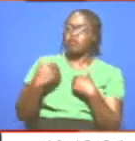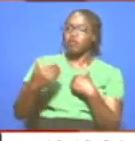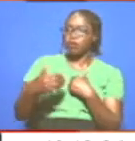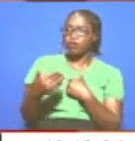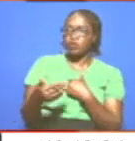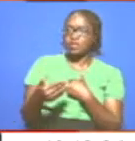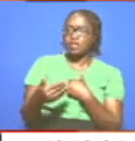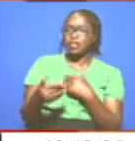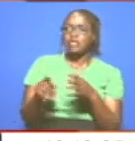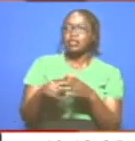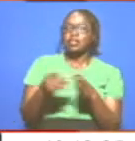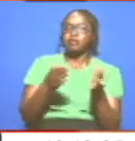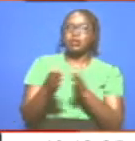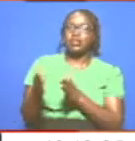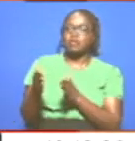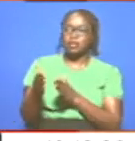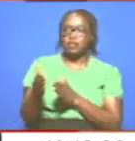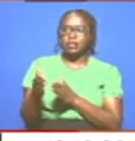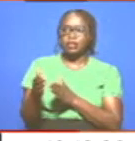strategic plan, yeah?